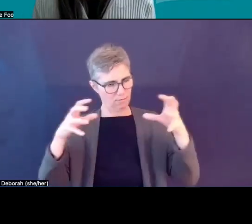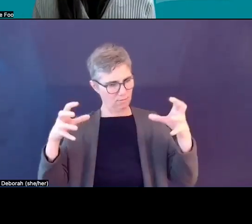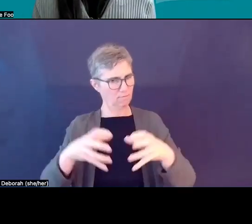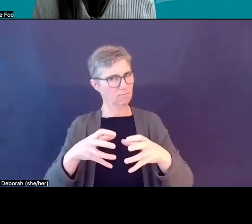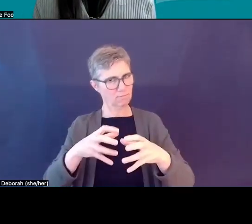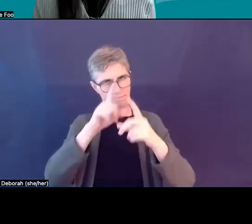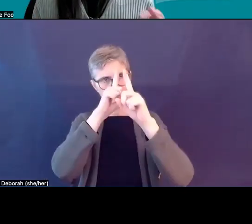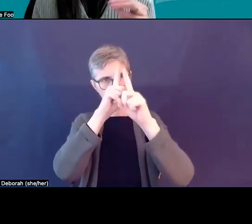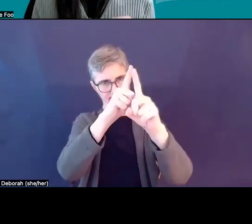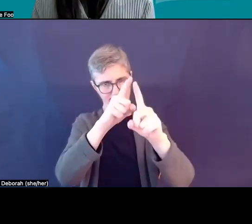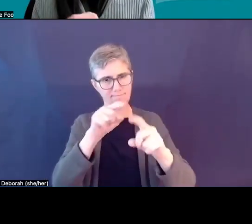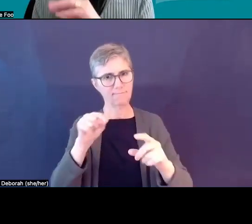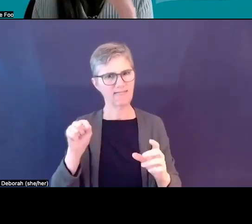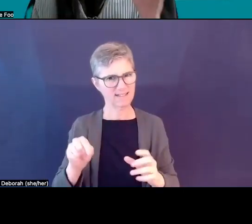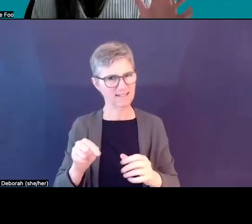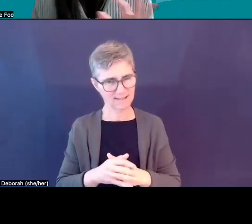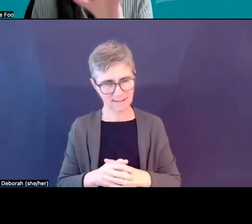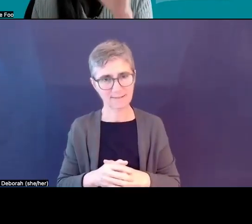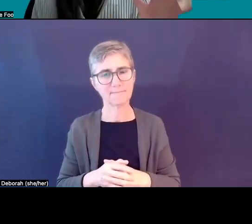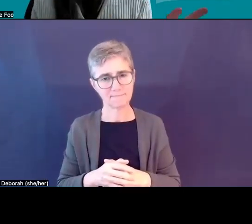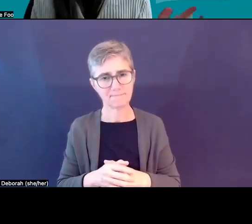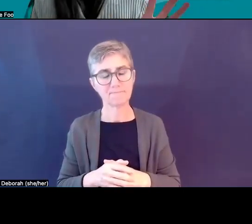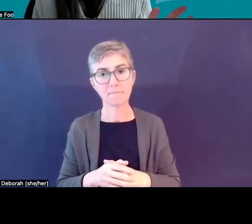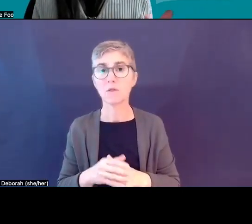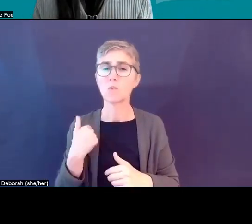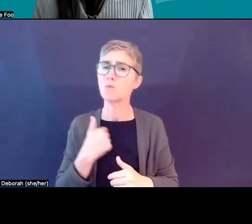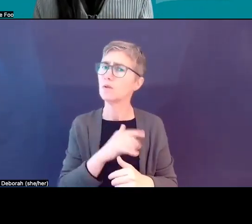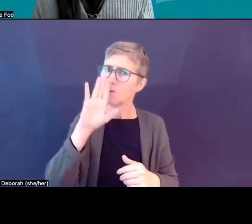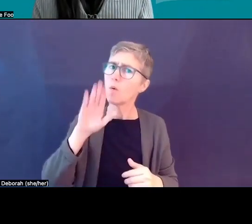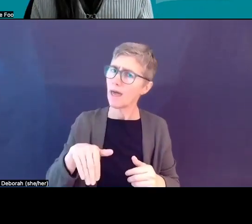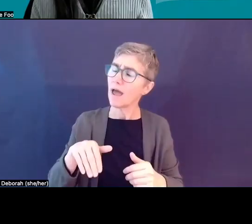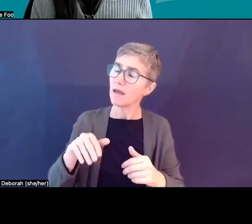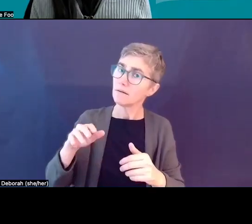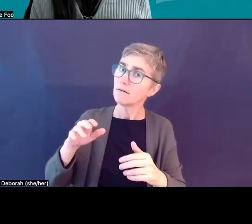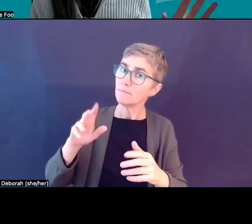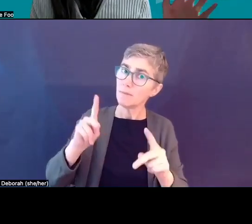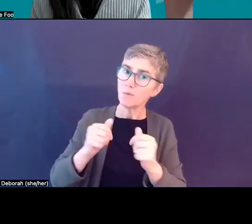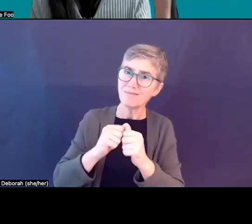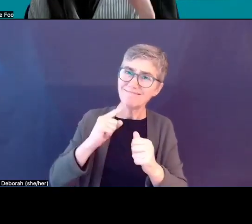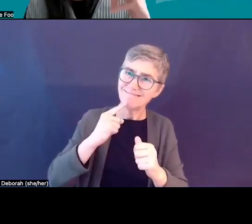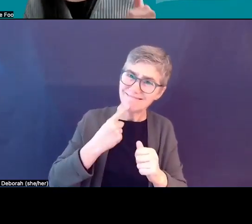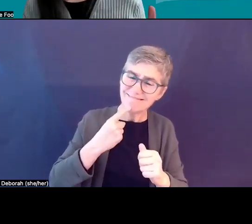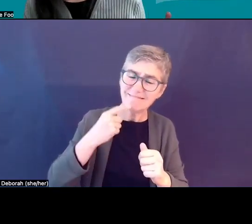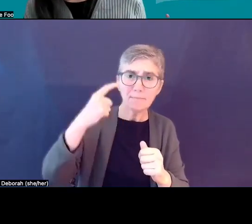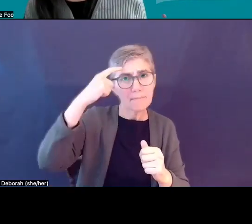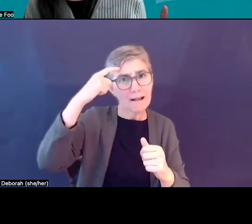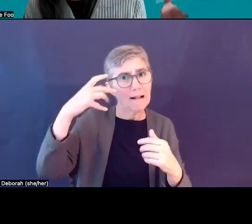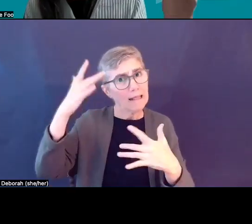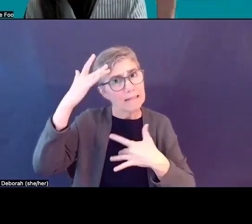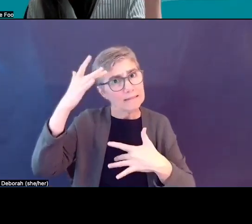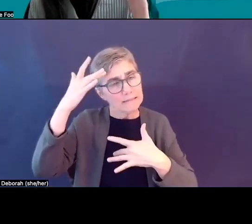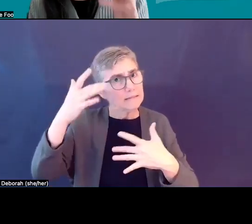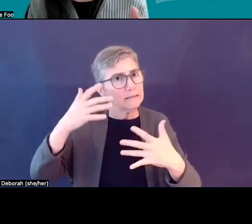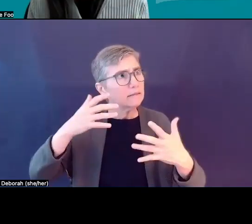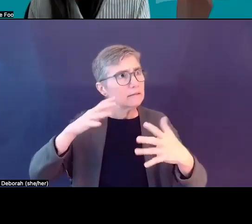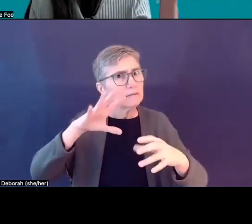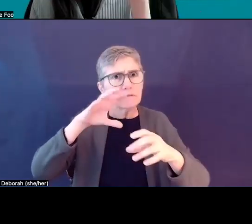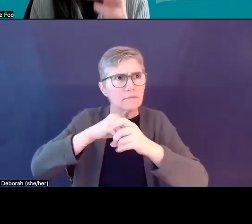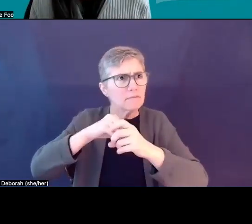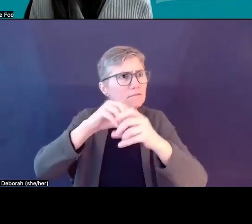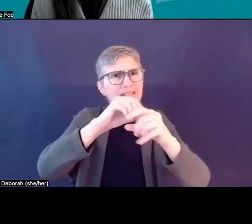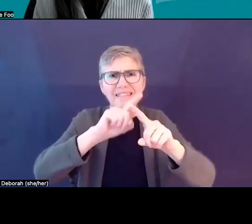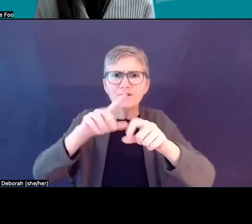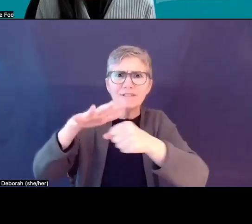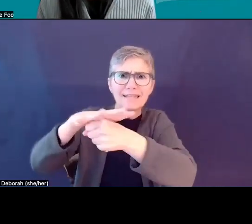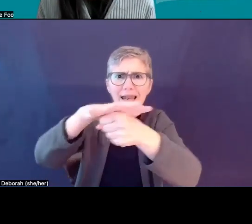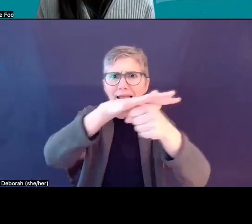around, that people, we know that people with serious mental illnesses move across many settings, as you can